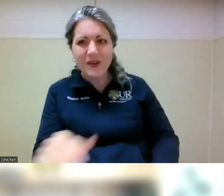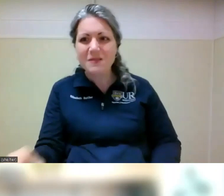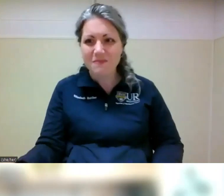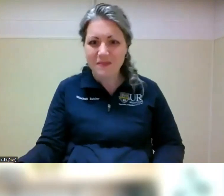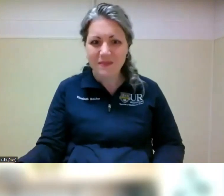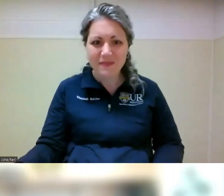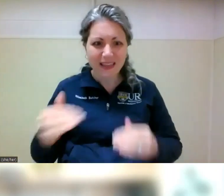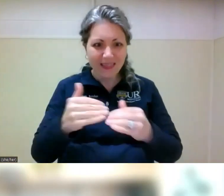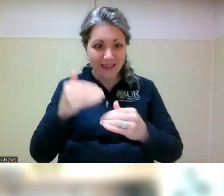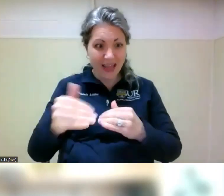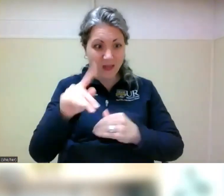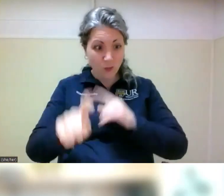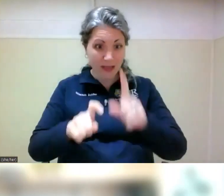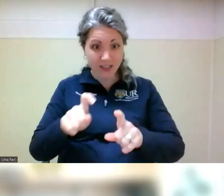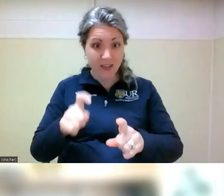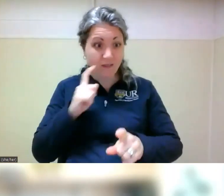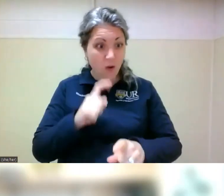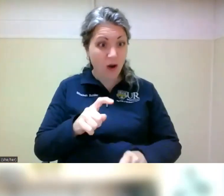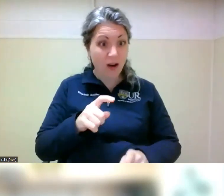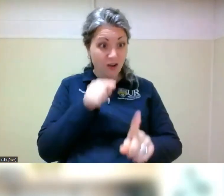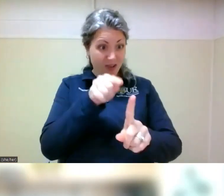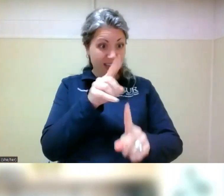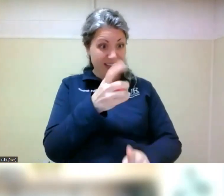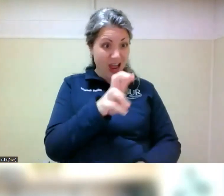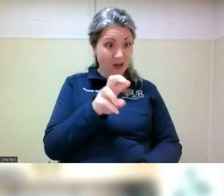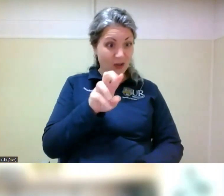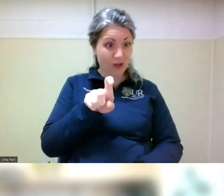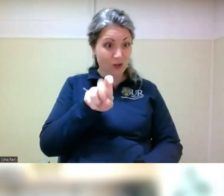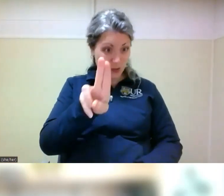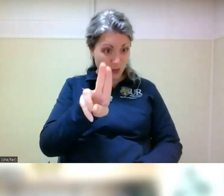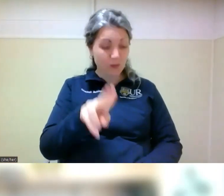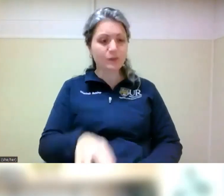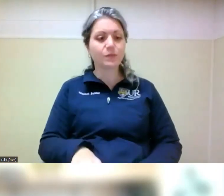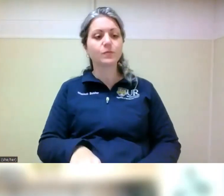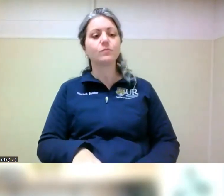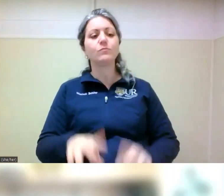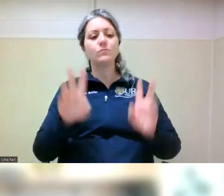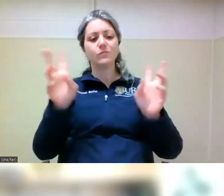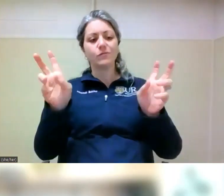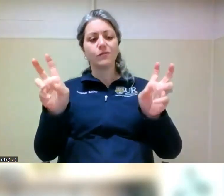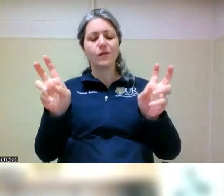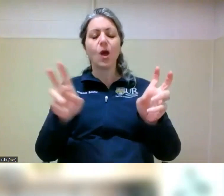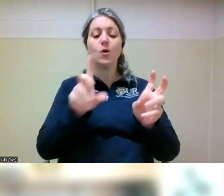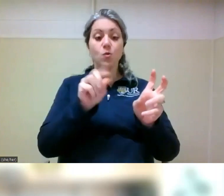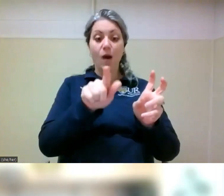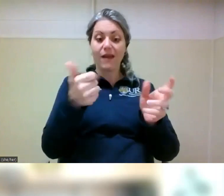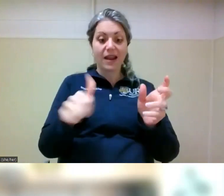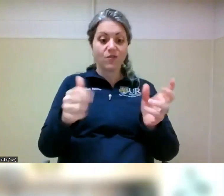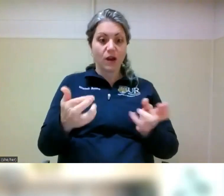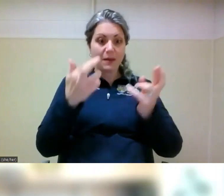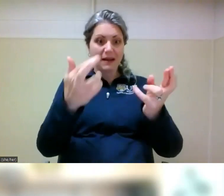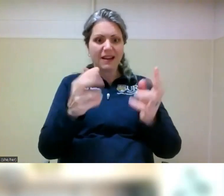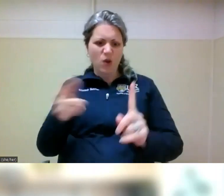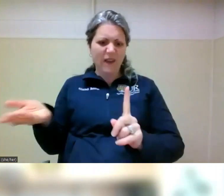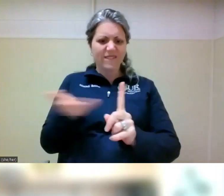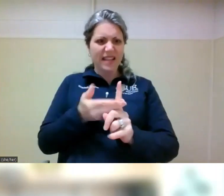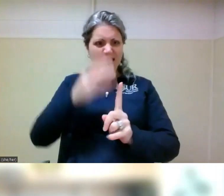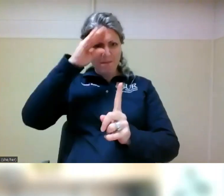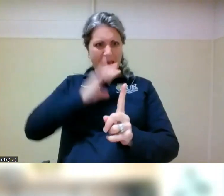the next question is for you, Dr. Zhu. Do you have any recommendations on how to convince men to get the